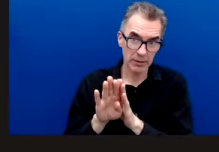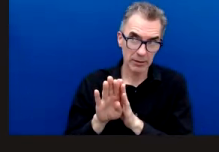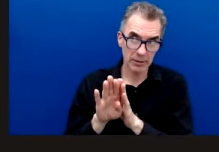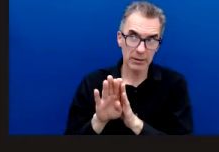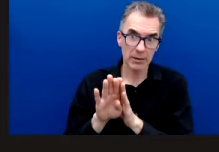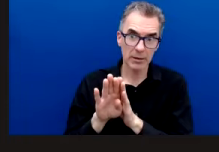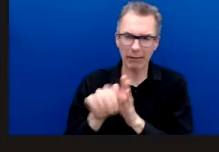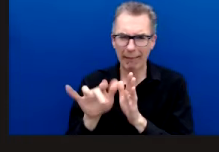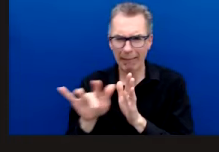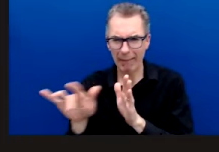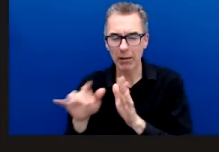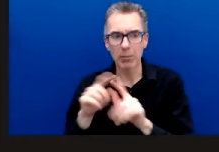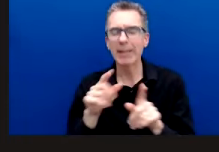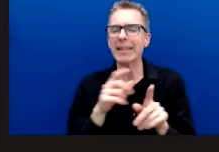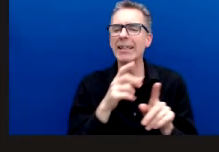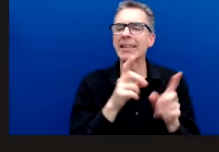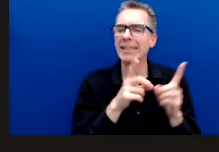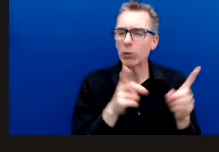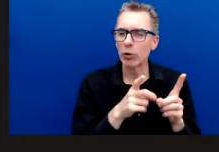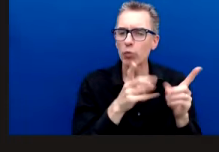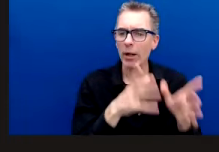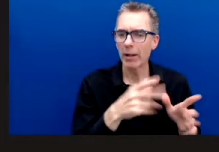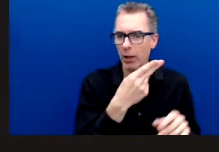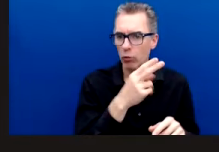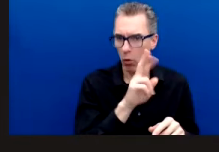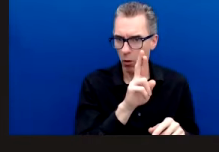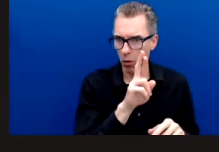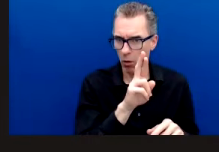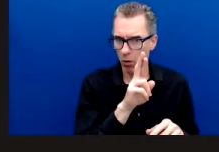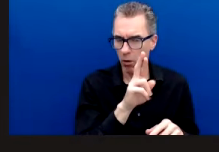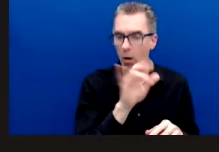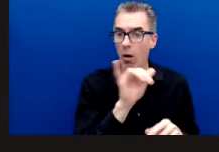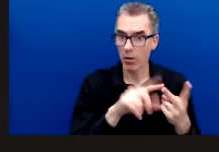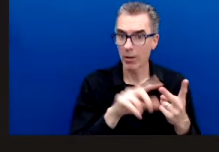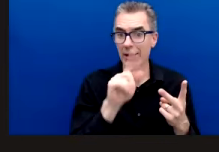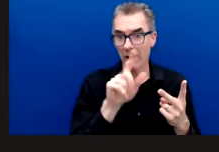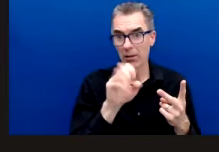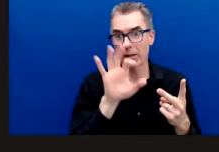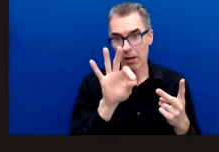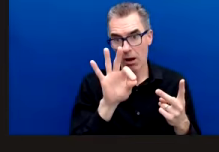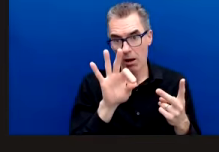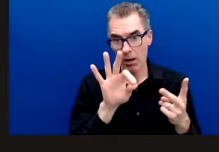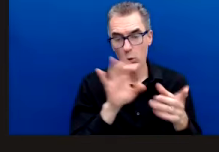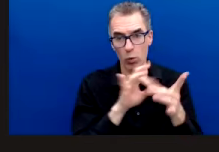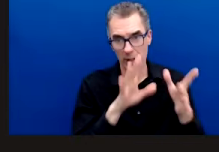there, but she's a district director within each HR, and she is the district Title IX coordinator. At the end of the